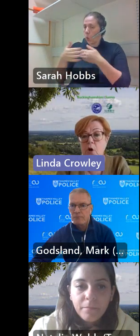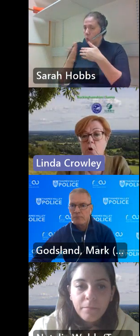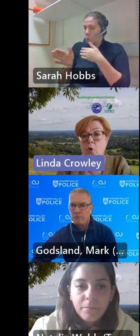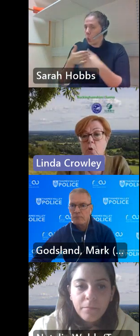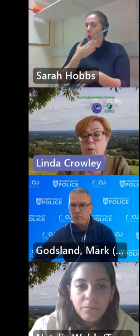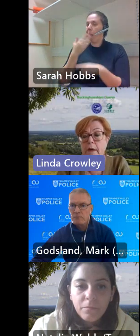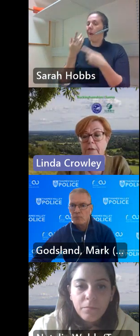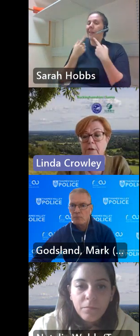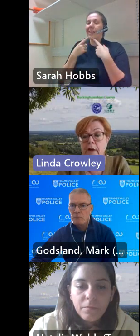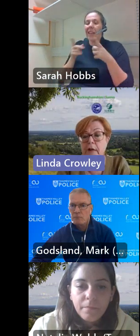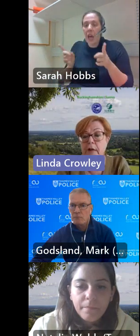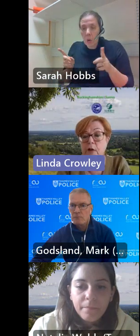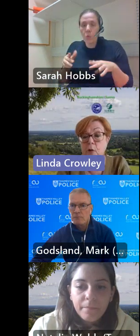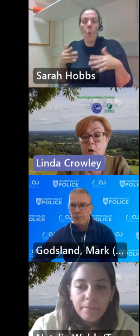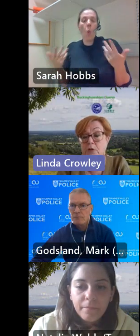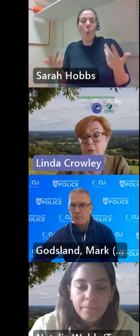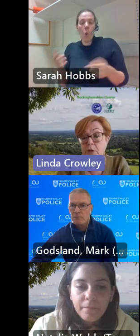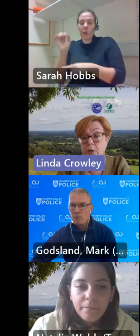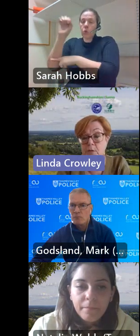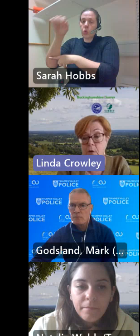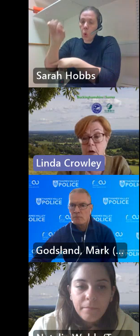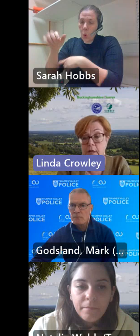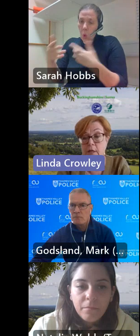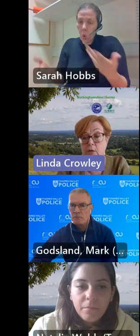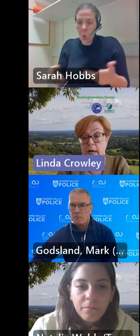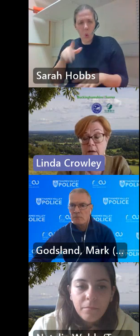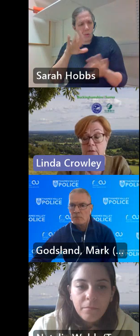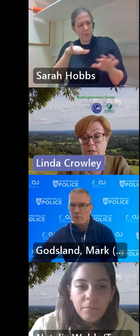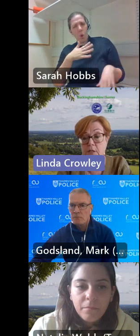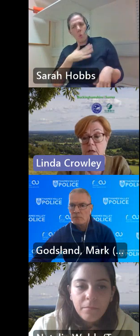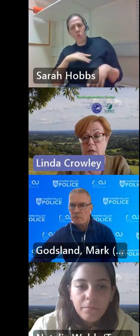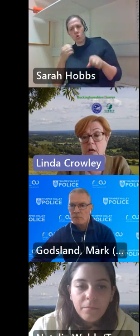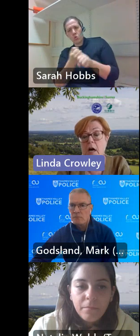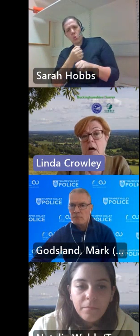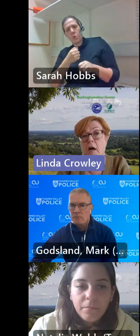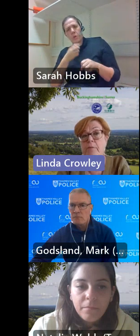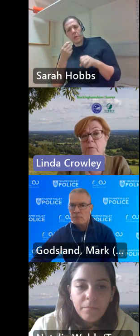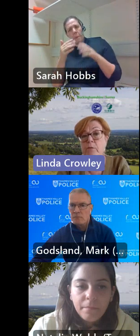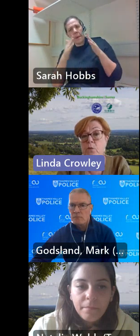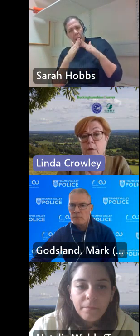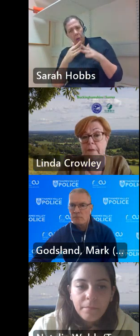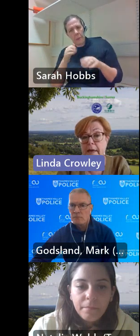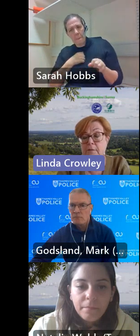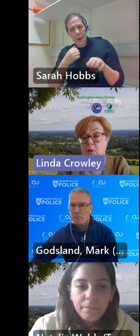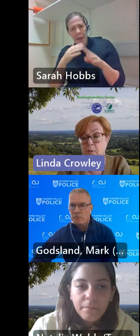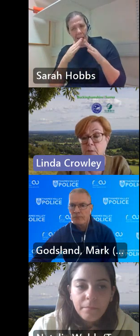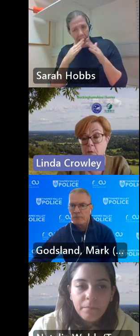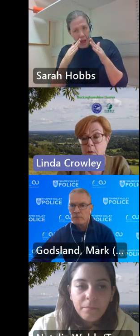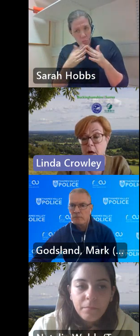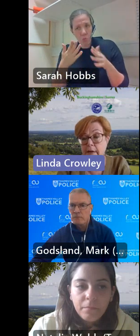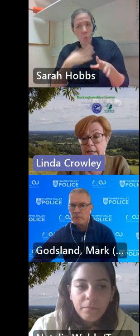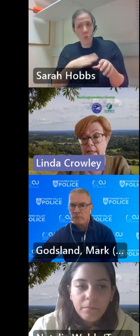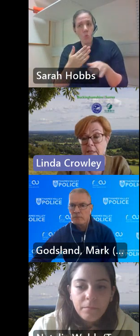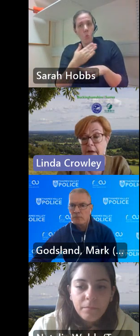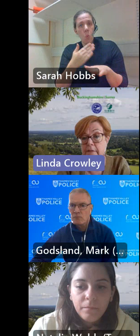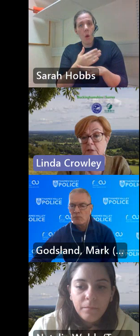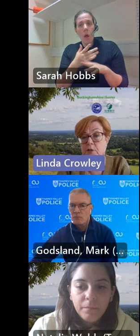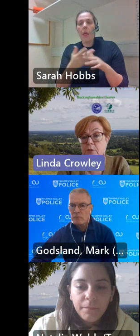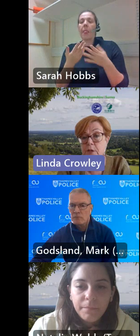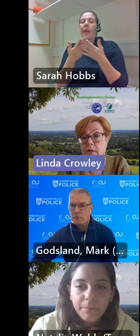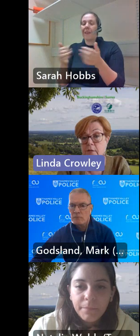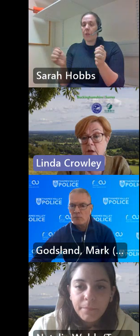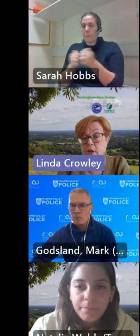unannounced, or whether you ask them to do some work in your house. When they give you the paperwork relating